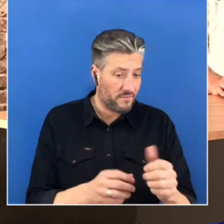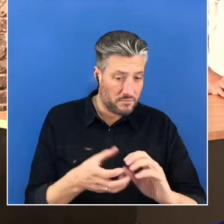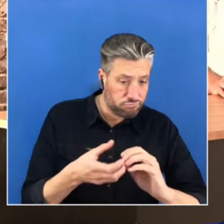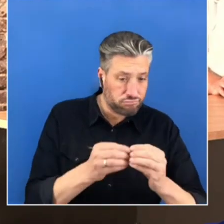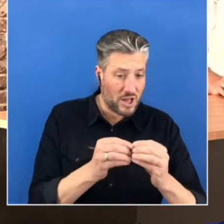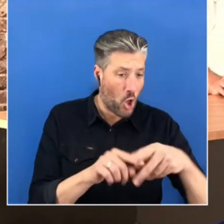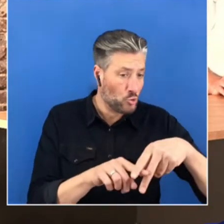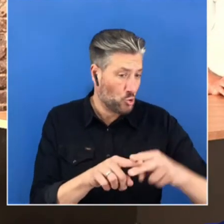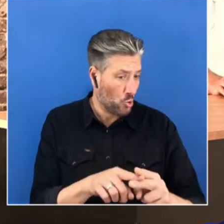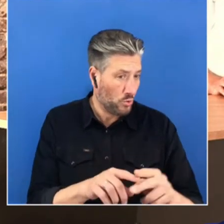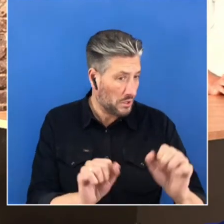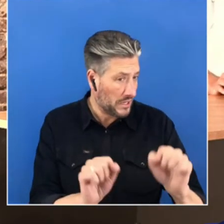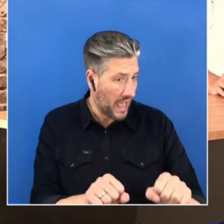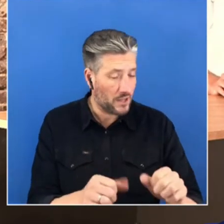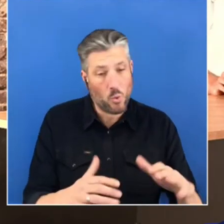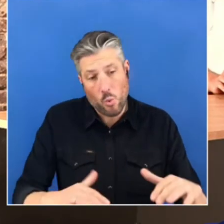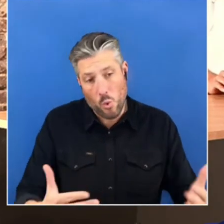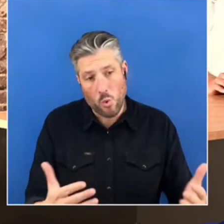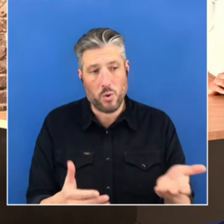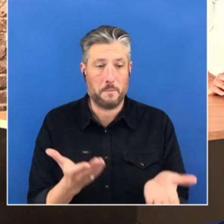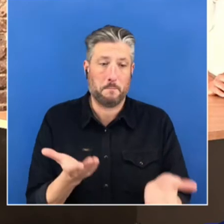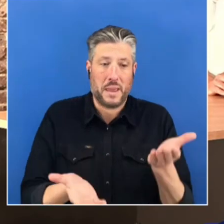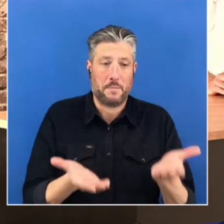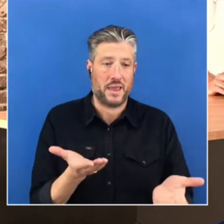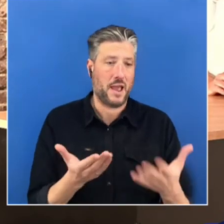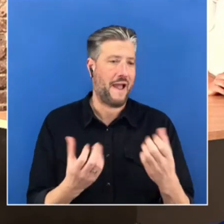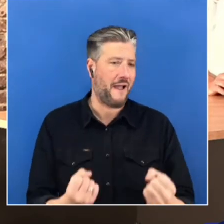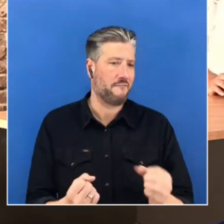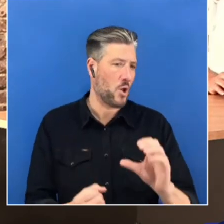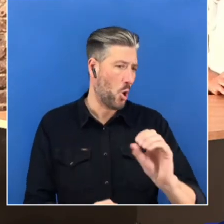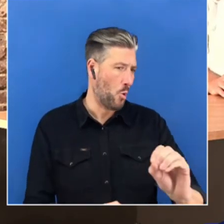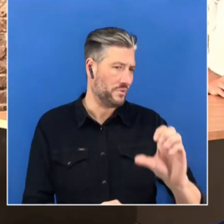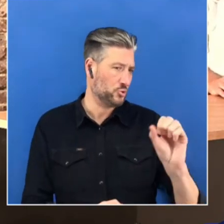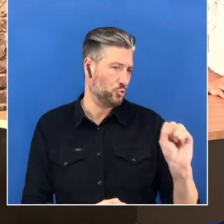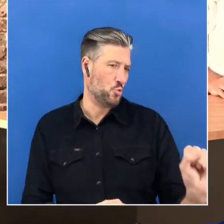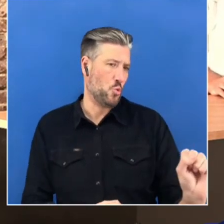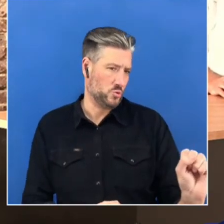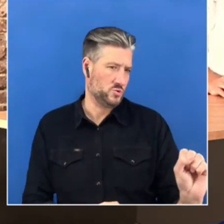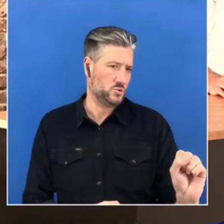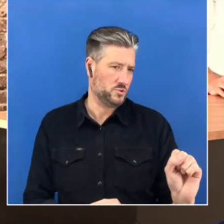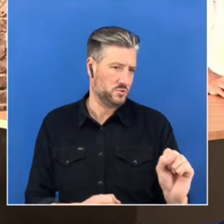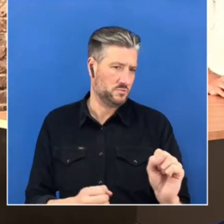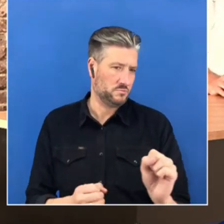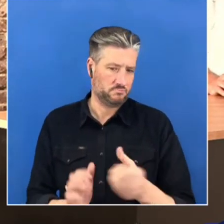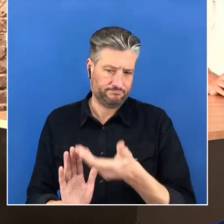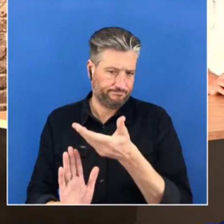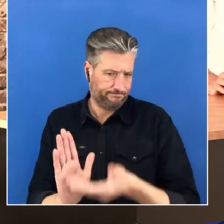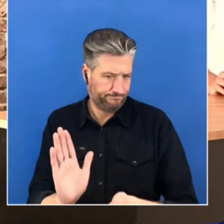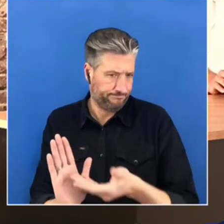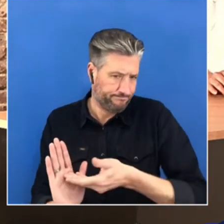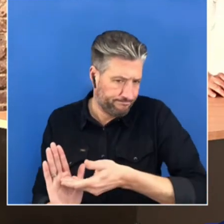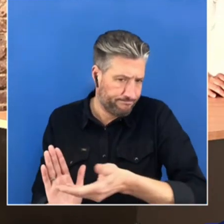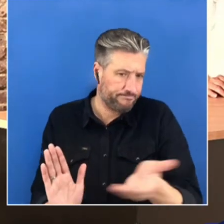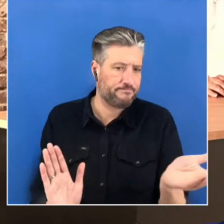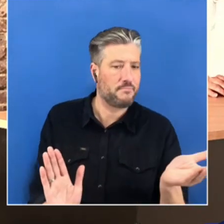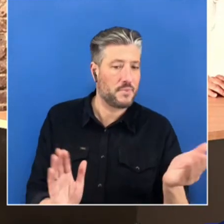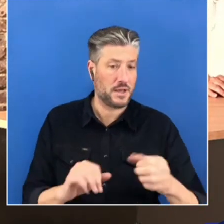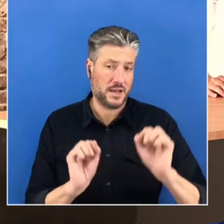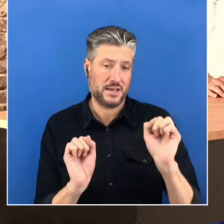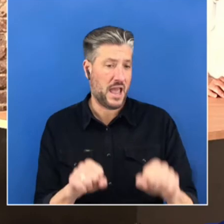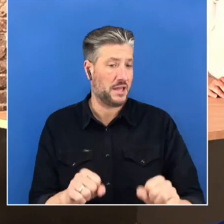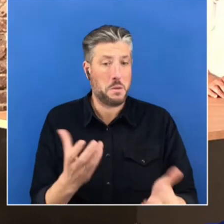somebody wants to take some time and see if we can integrate with the GitHub repo that we have currently, it would be an interesting project to